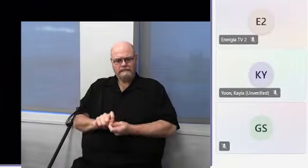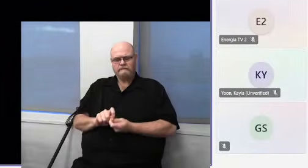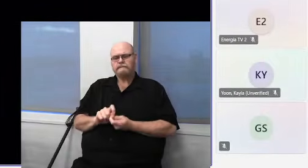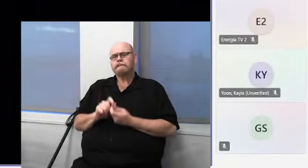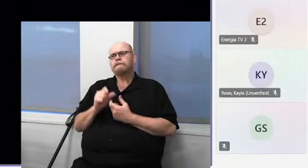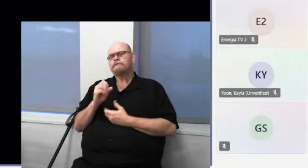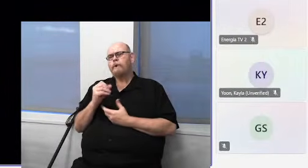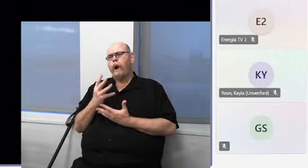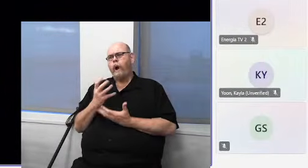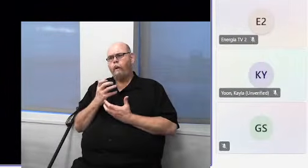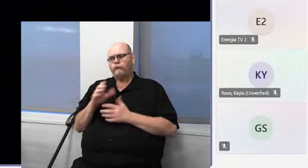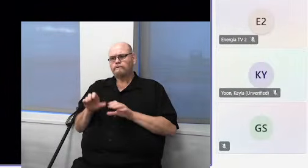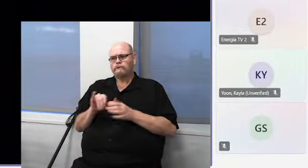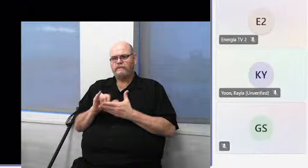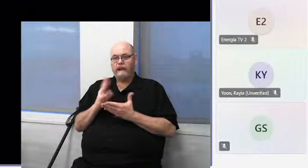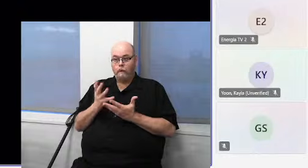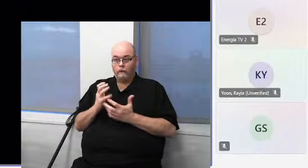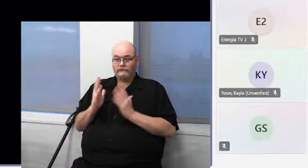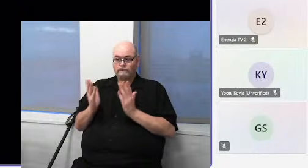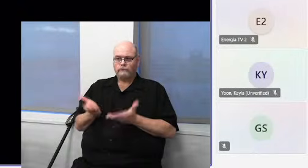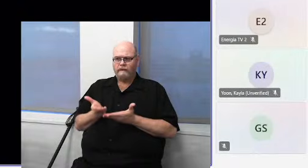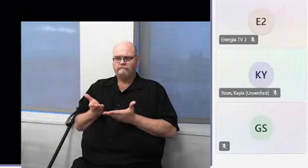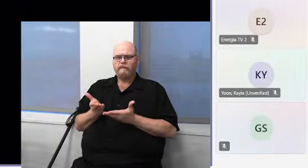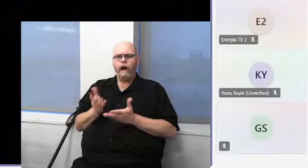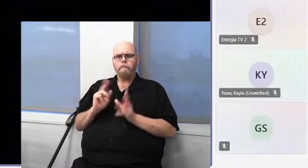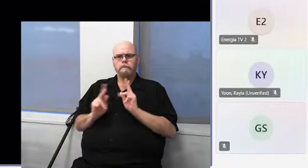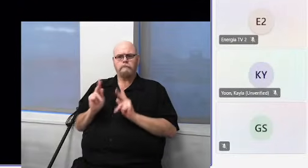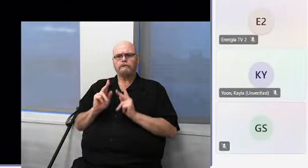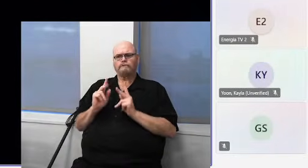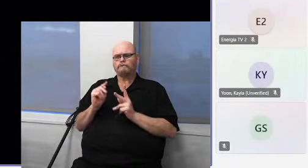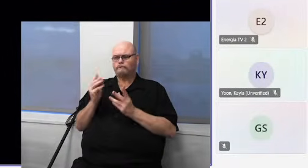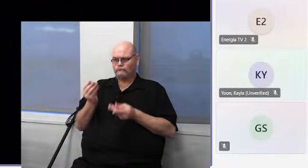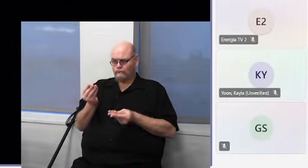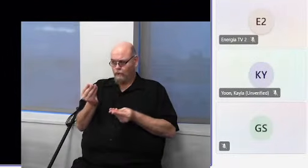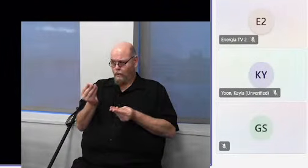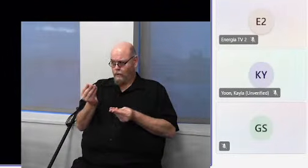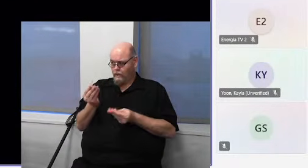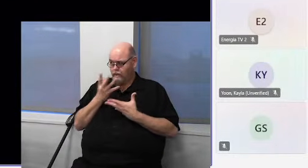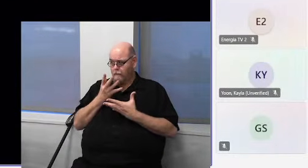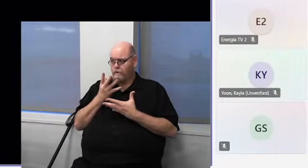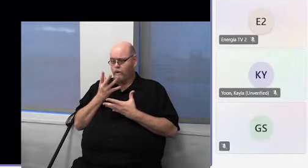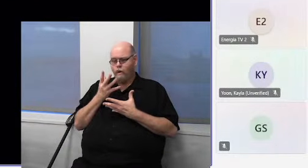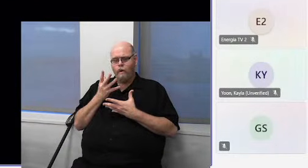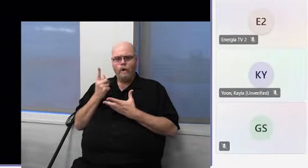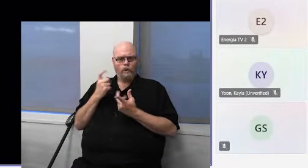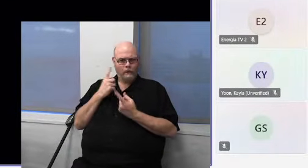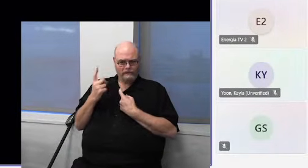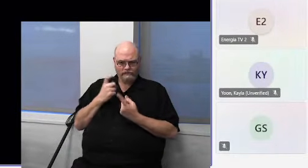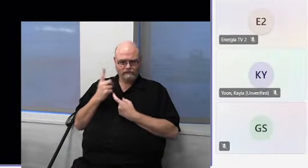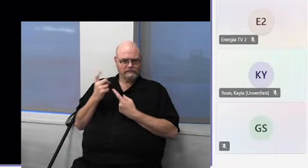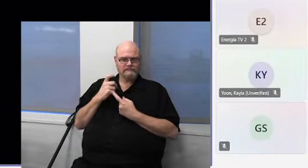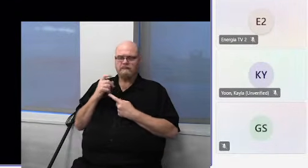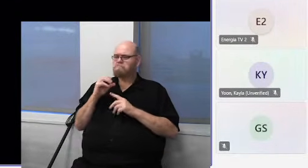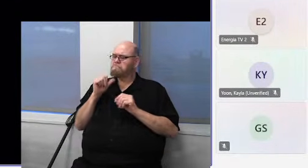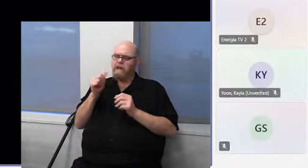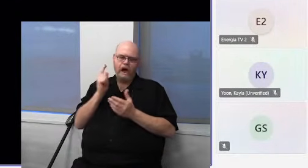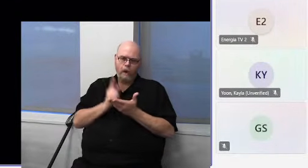session with more specificity. And so what I wanted to do is invite parties to give me questions,